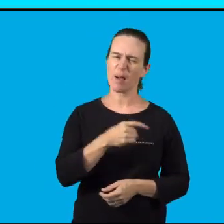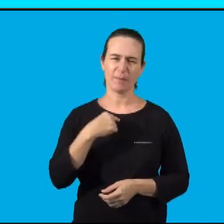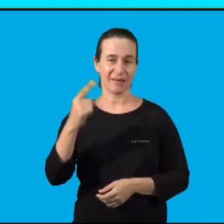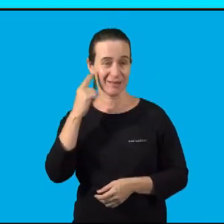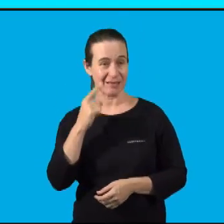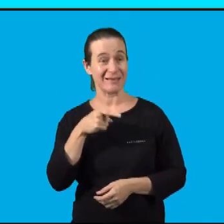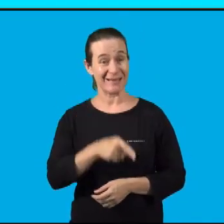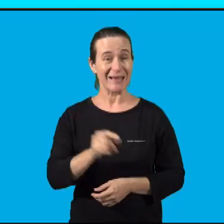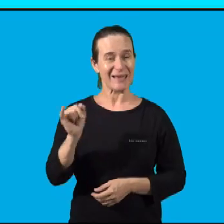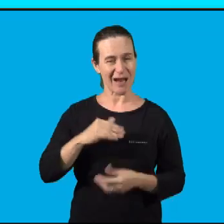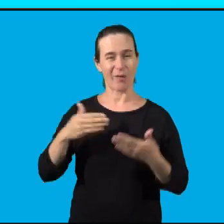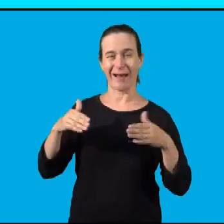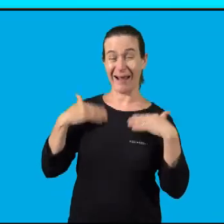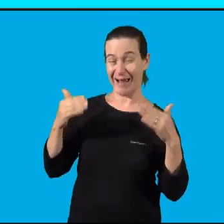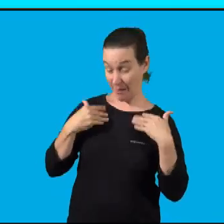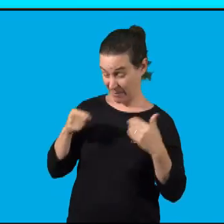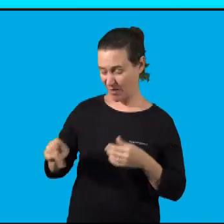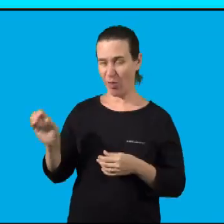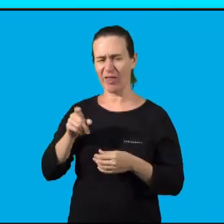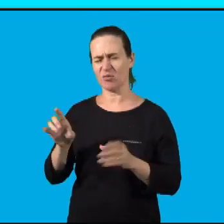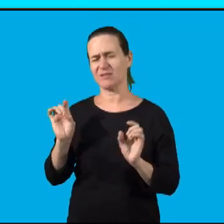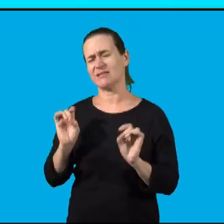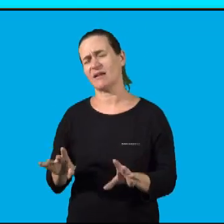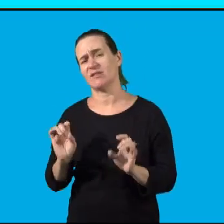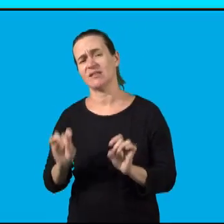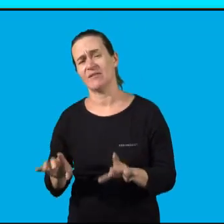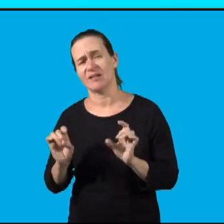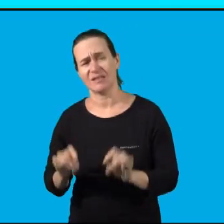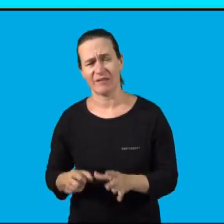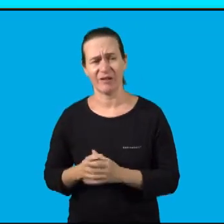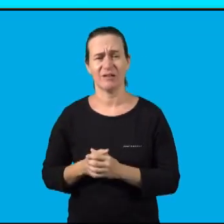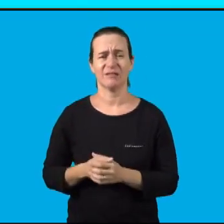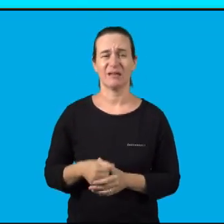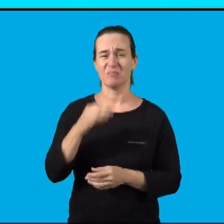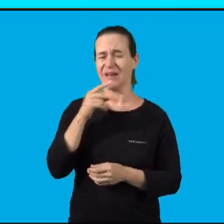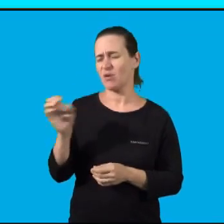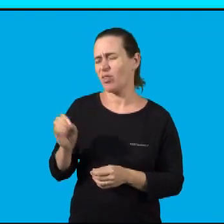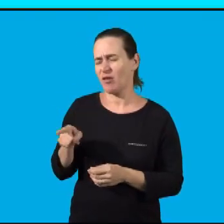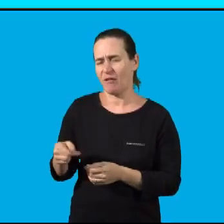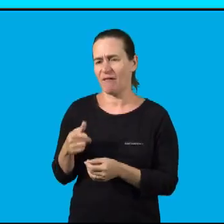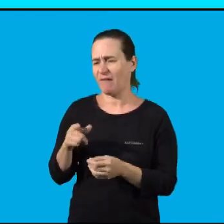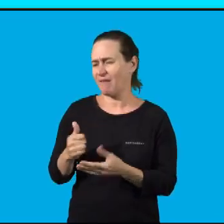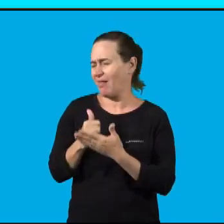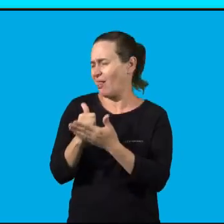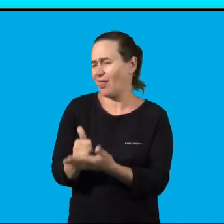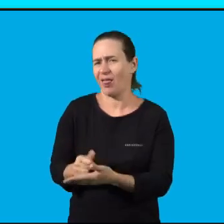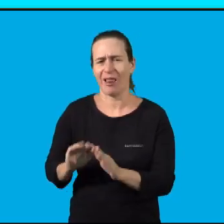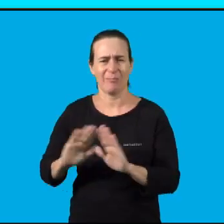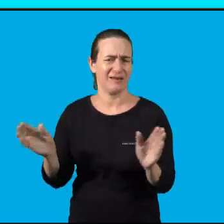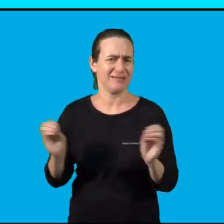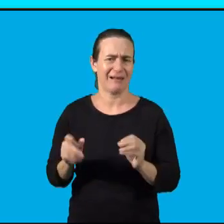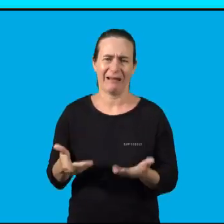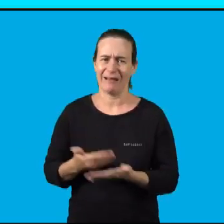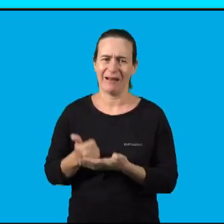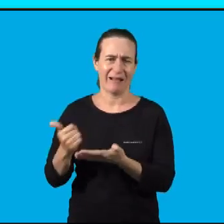Motivation. Iago is pleased that Othello is suffering and that Othello has been reduced to a state